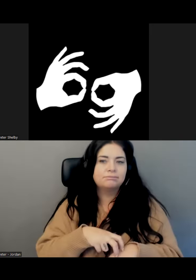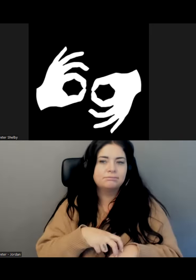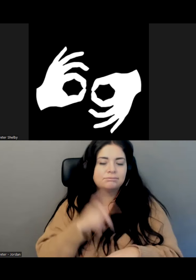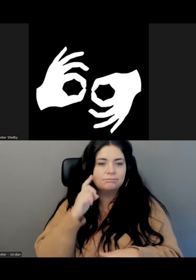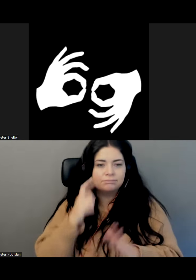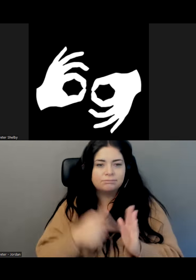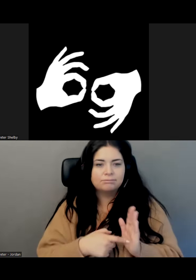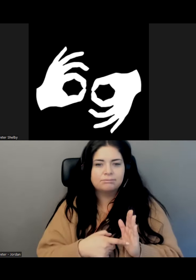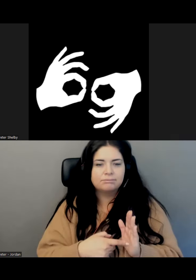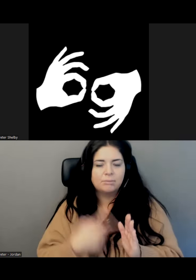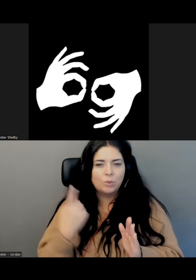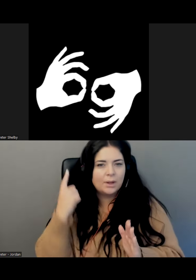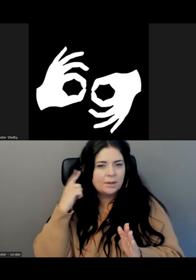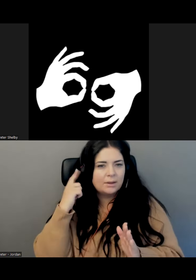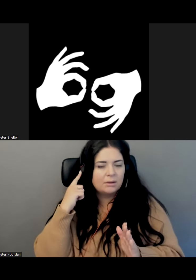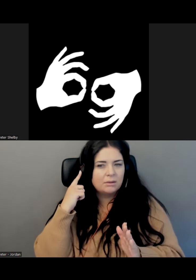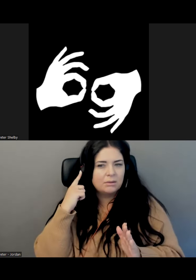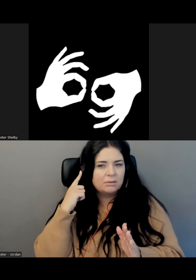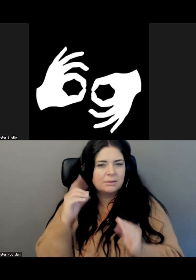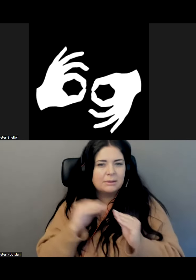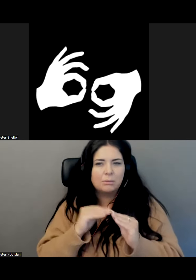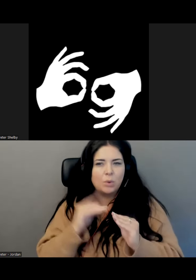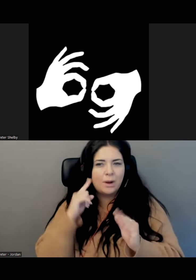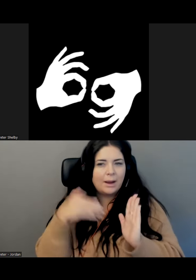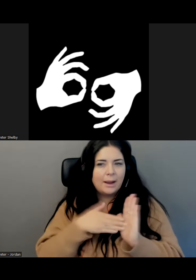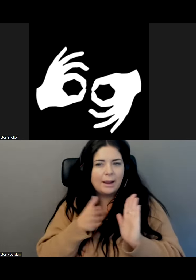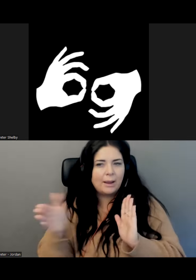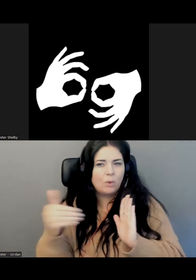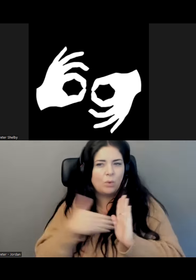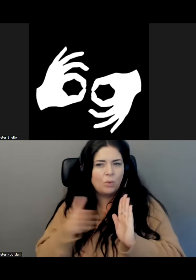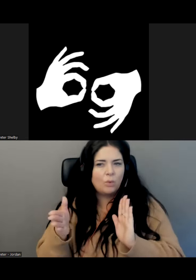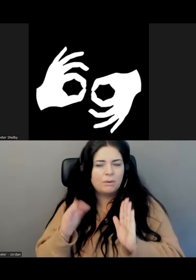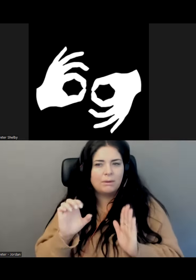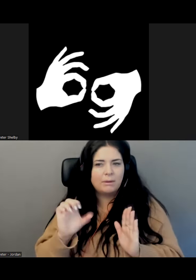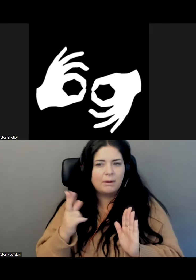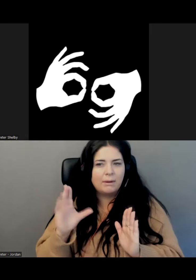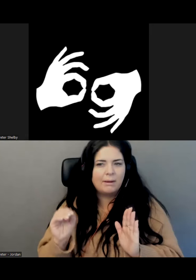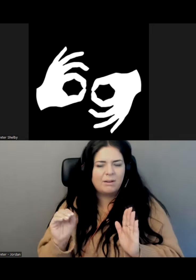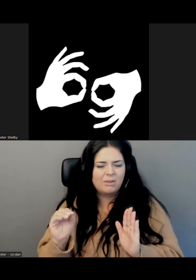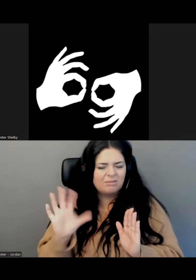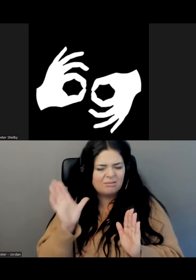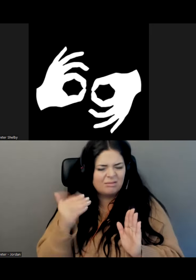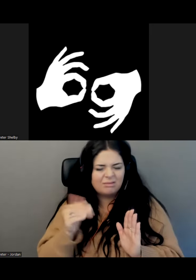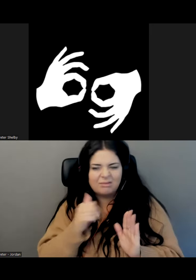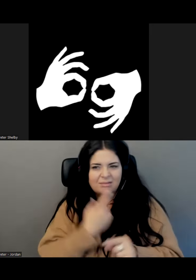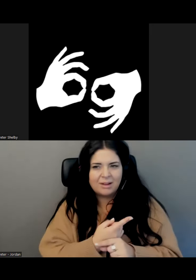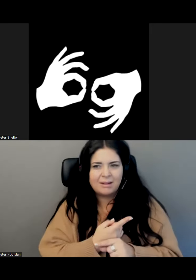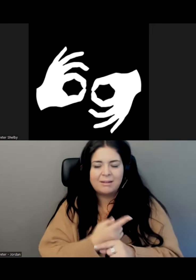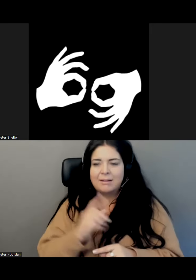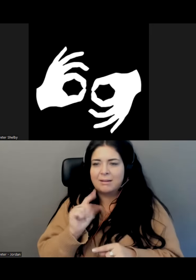my ears sounded a little echoey. Things just didn't seem right, and my tinnitus